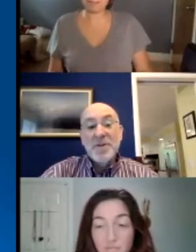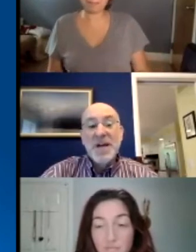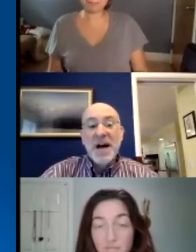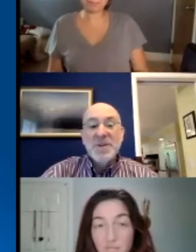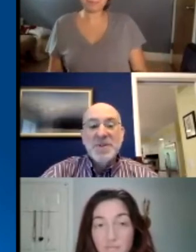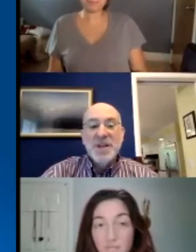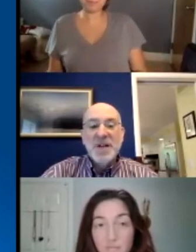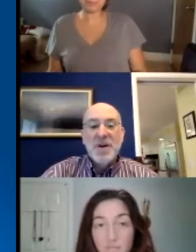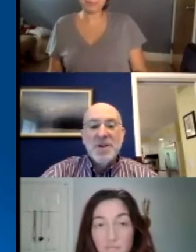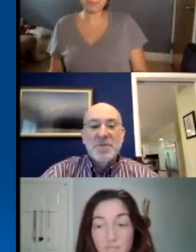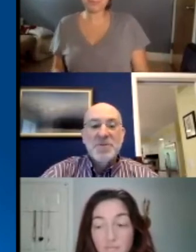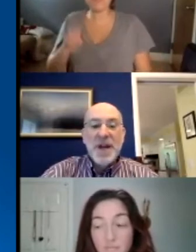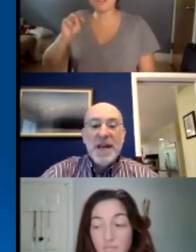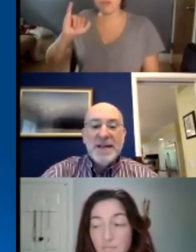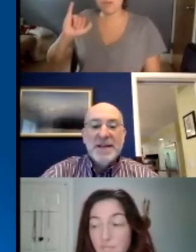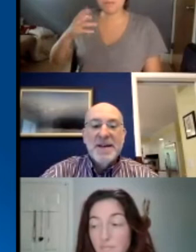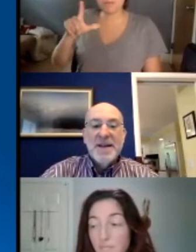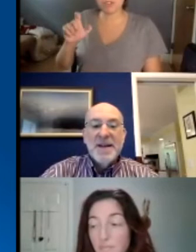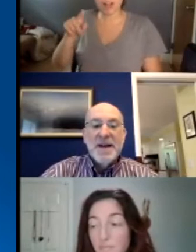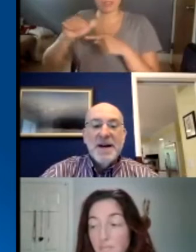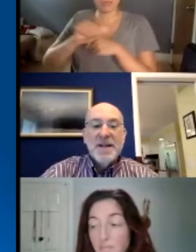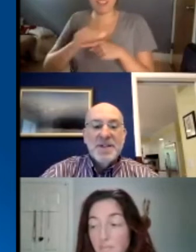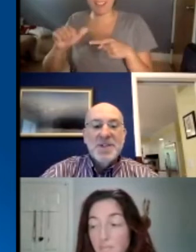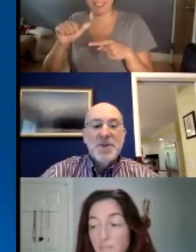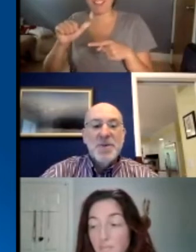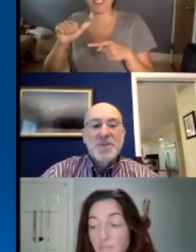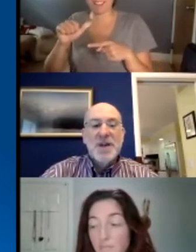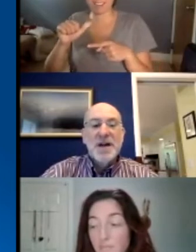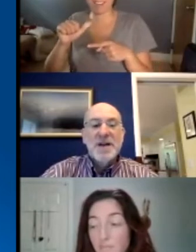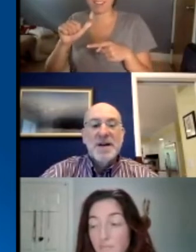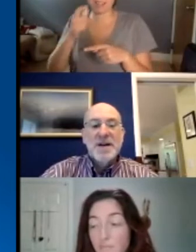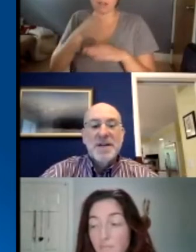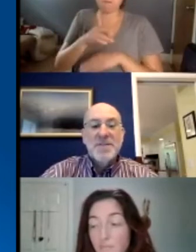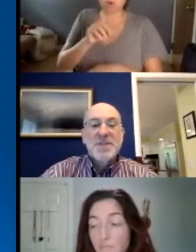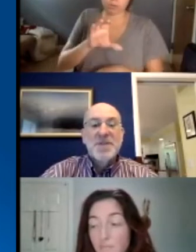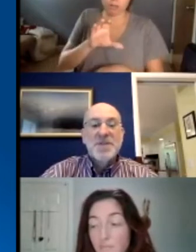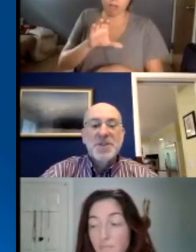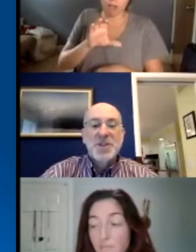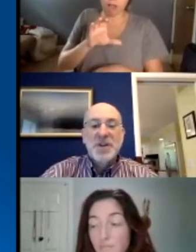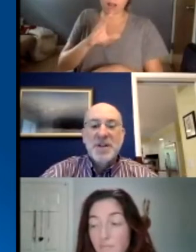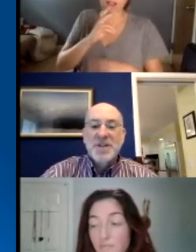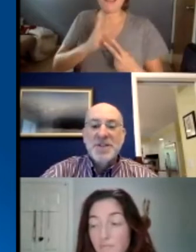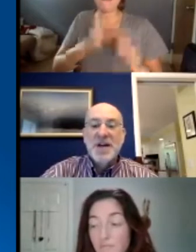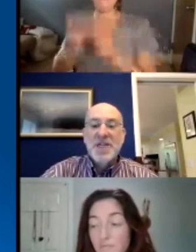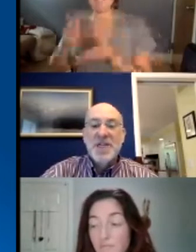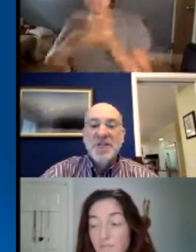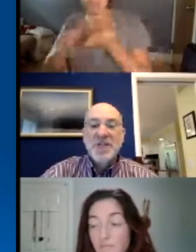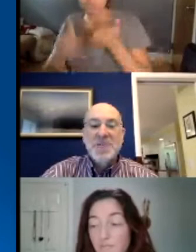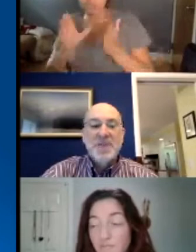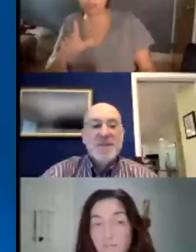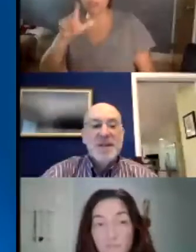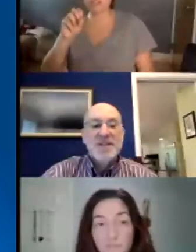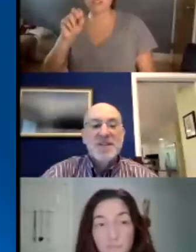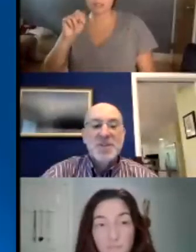On those topics, Michelle also trained in addition to her postdoc, as a visiting researcher at the Lausanne Center for